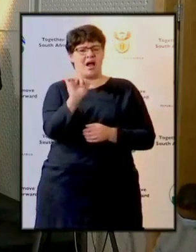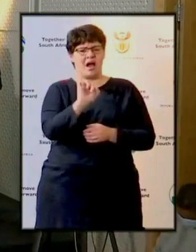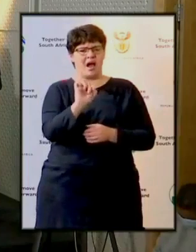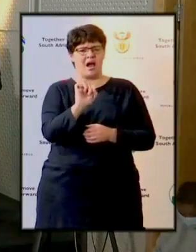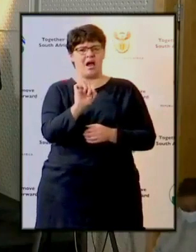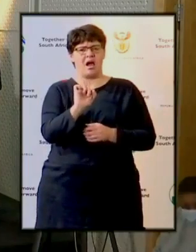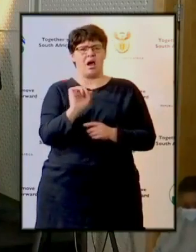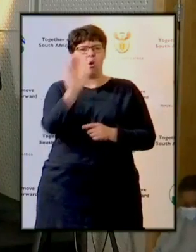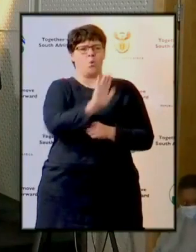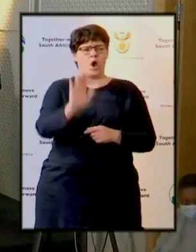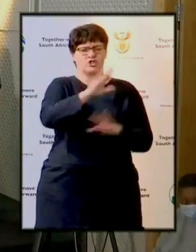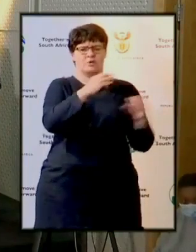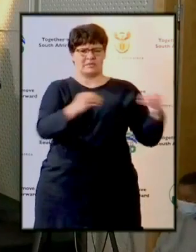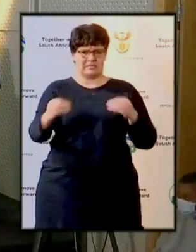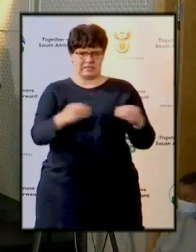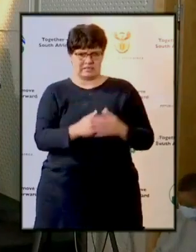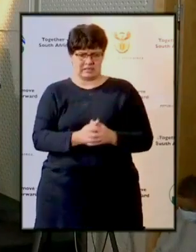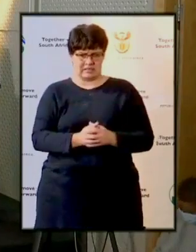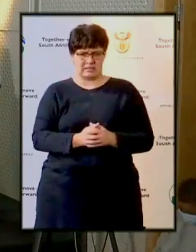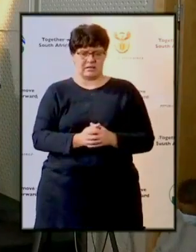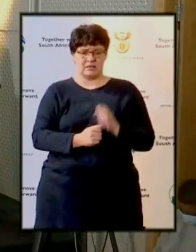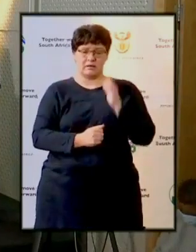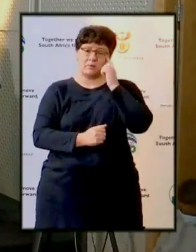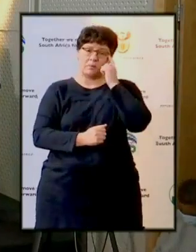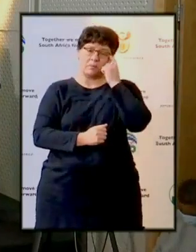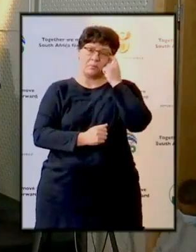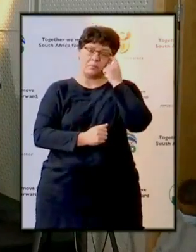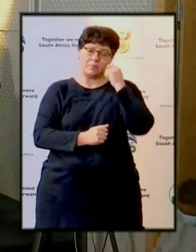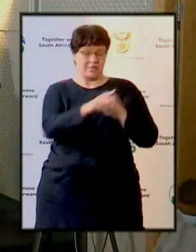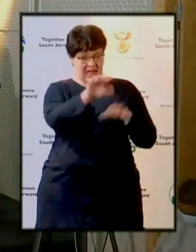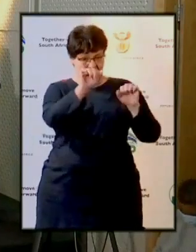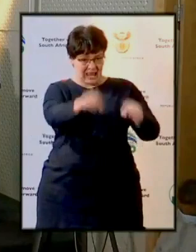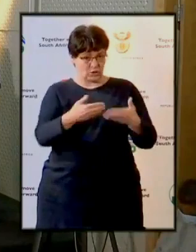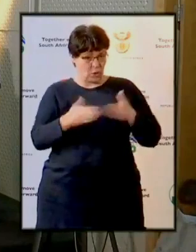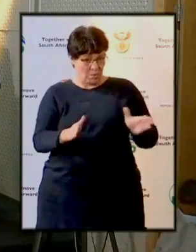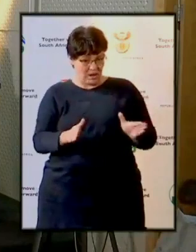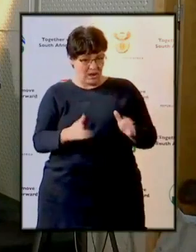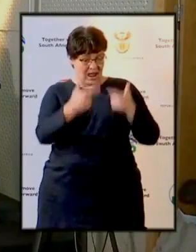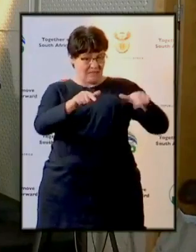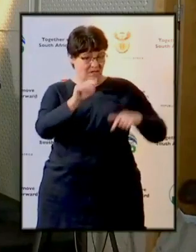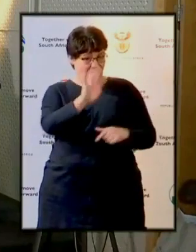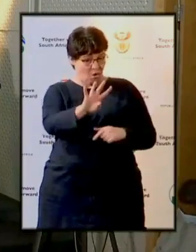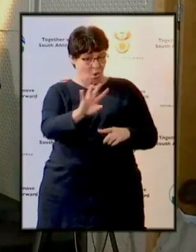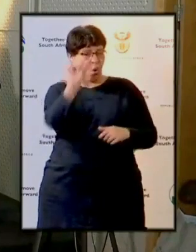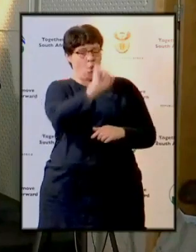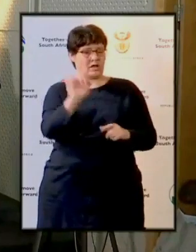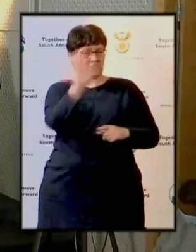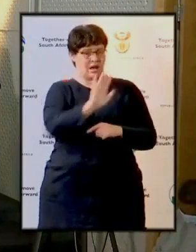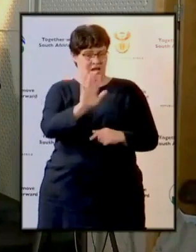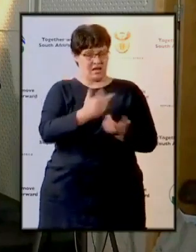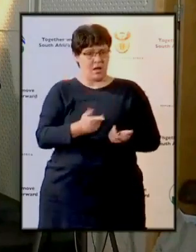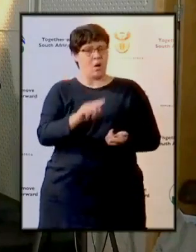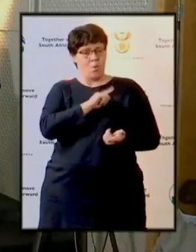car or vehicle washing businesses across South Africa, basically car washers. Are they allowed to open under level 4 lockdown, considering the fact